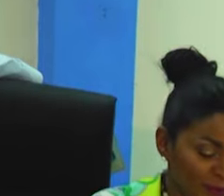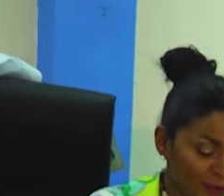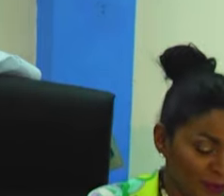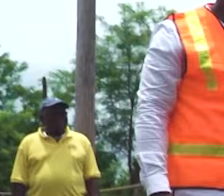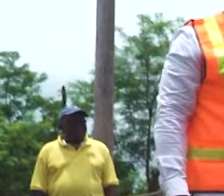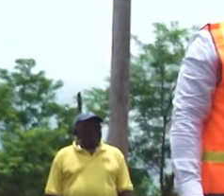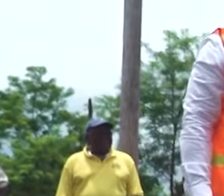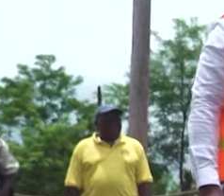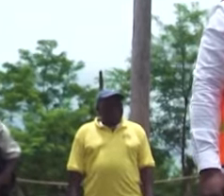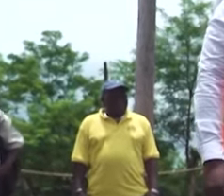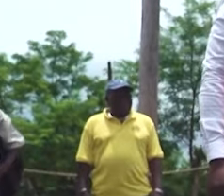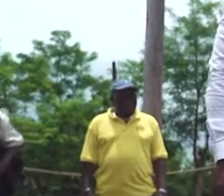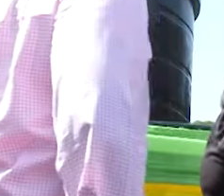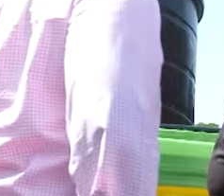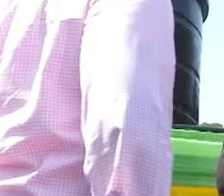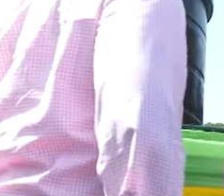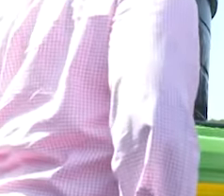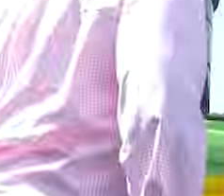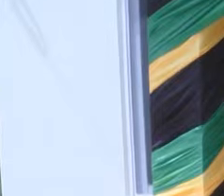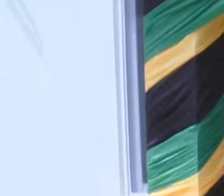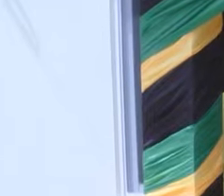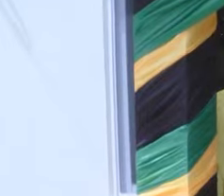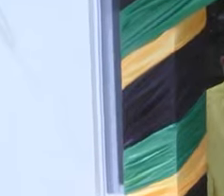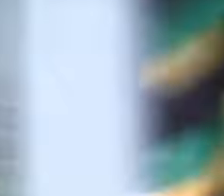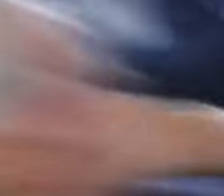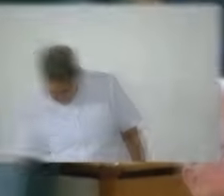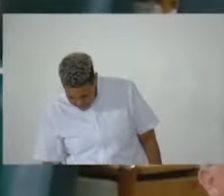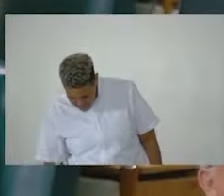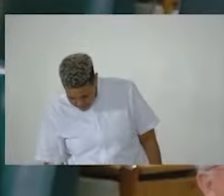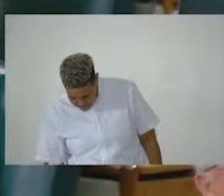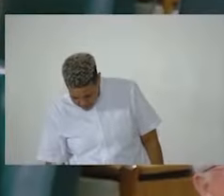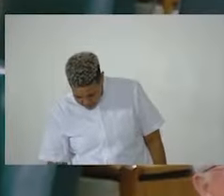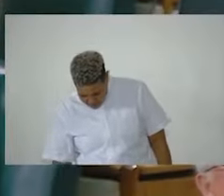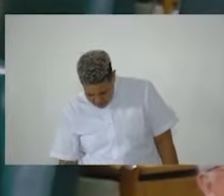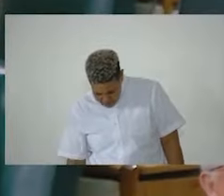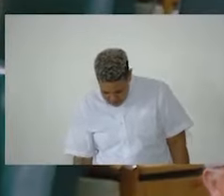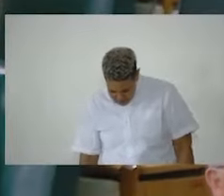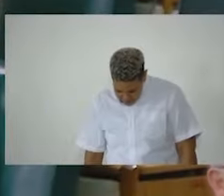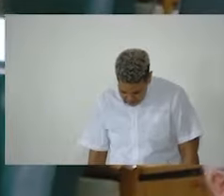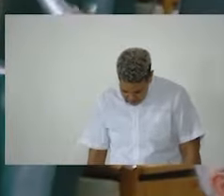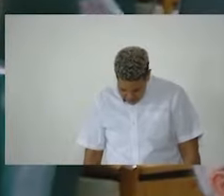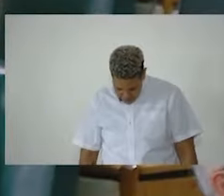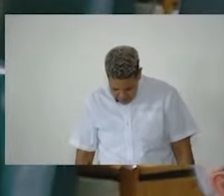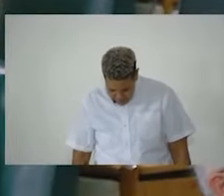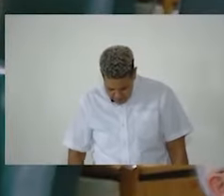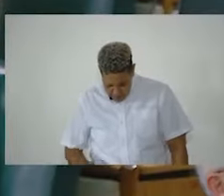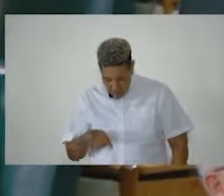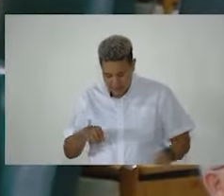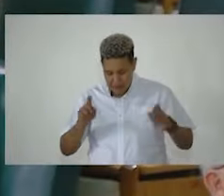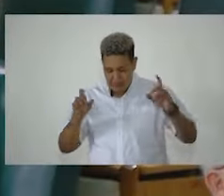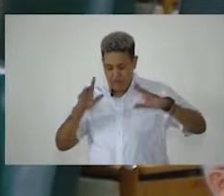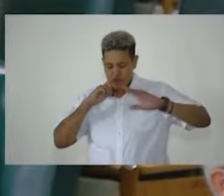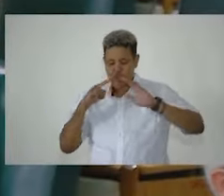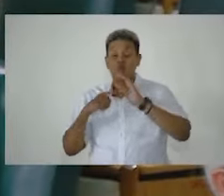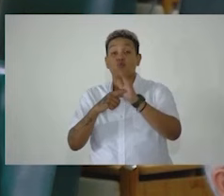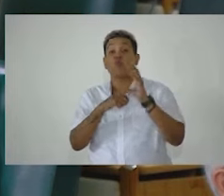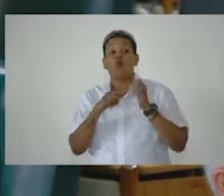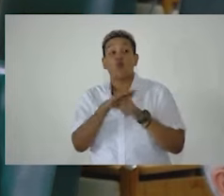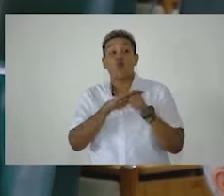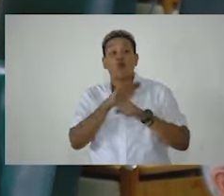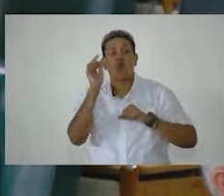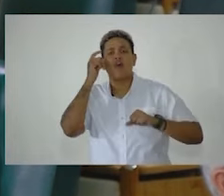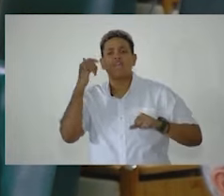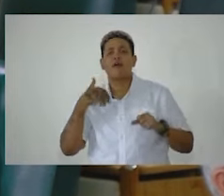In 2023, we were able to meet a lot of our targets. This administration is showing that local government has